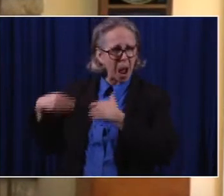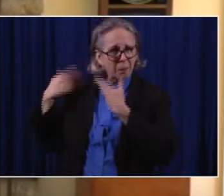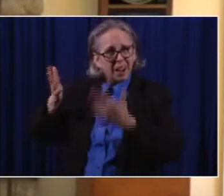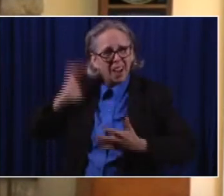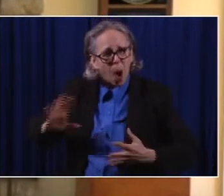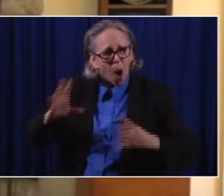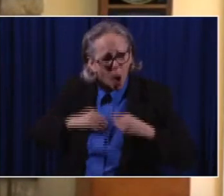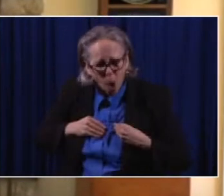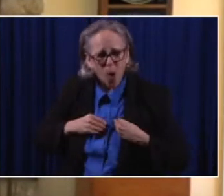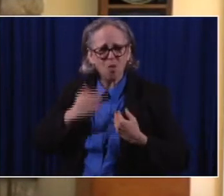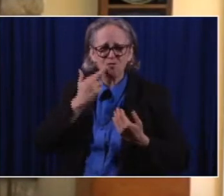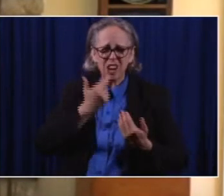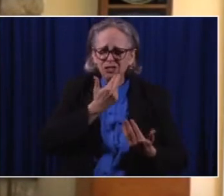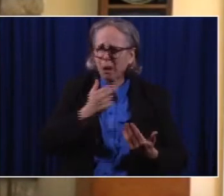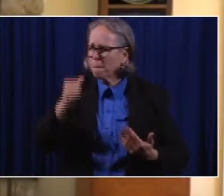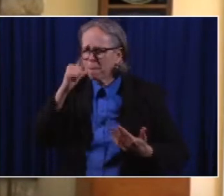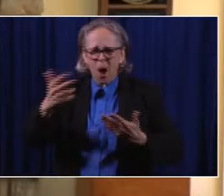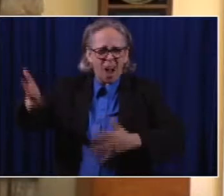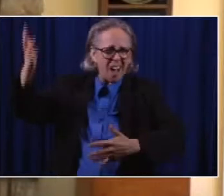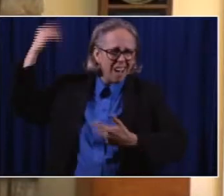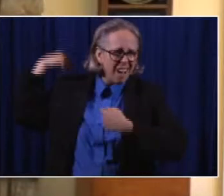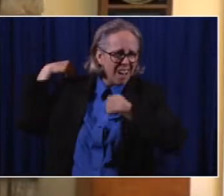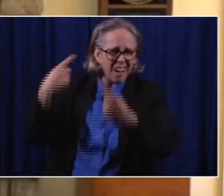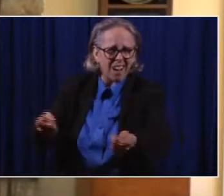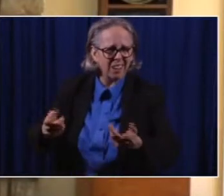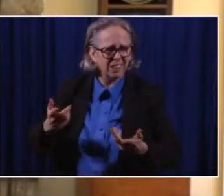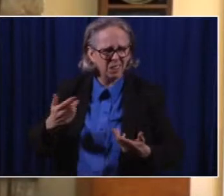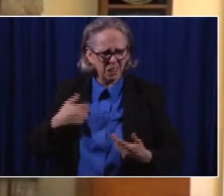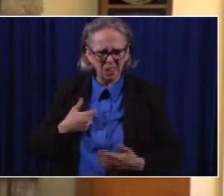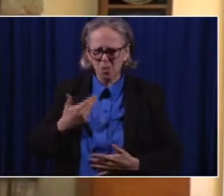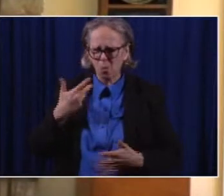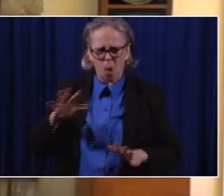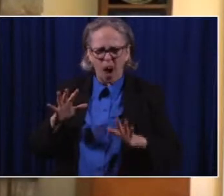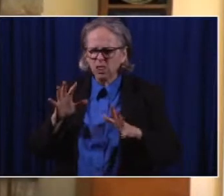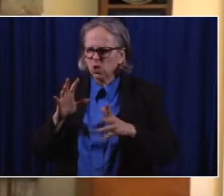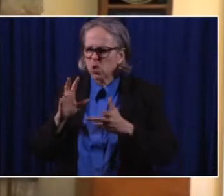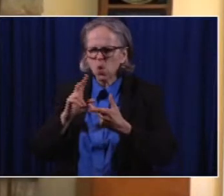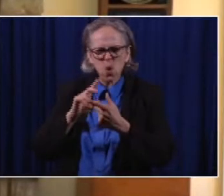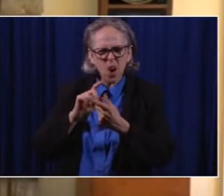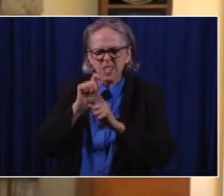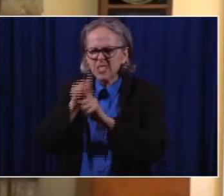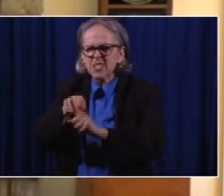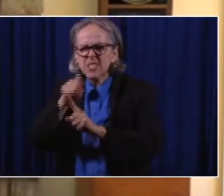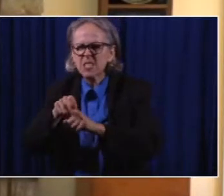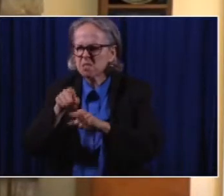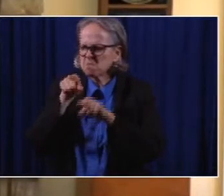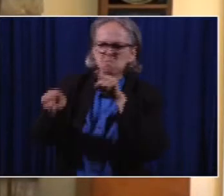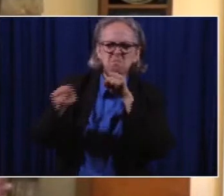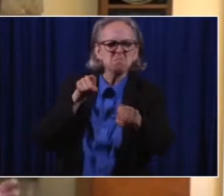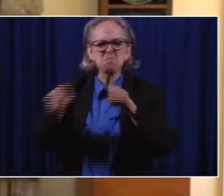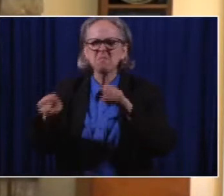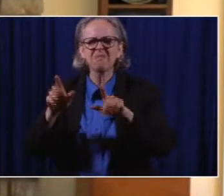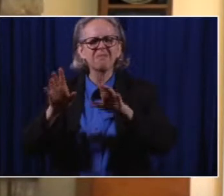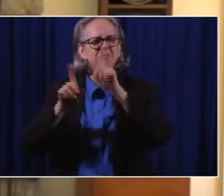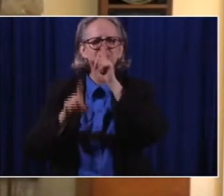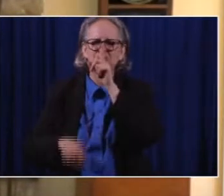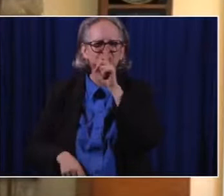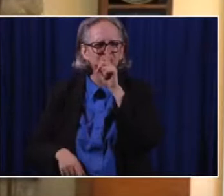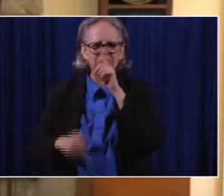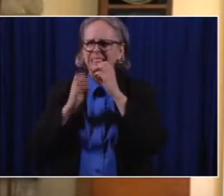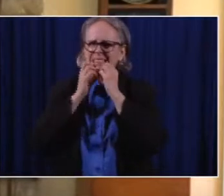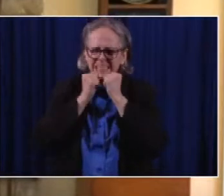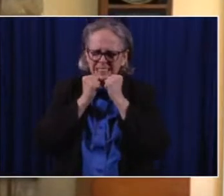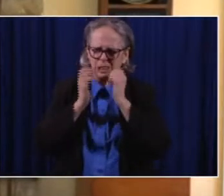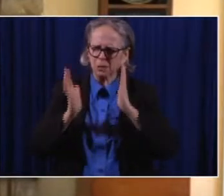these things are the last thing we want to do. Small business. We love small business. My family's been in small businesses,